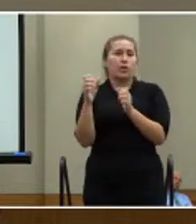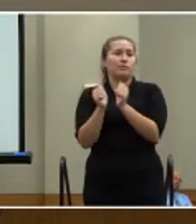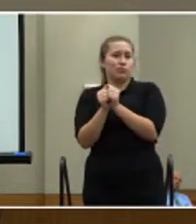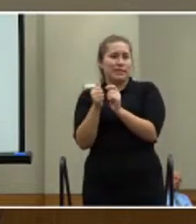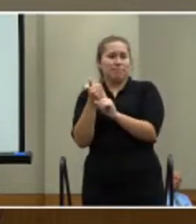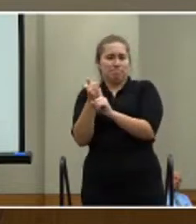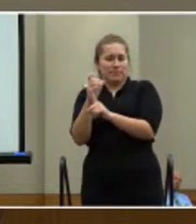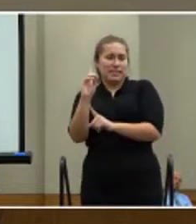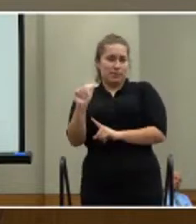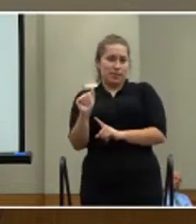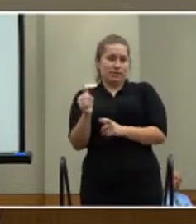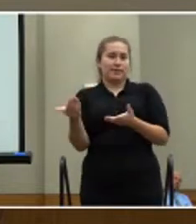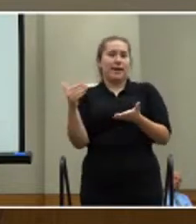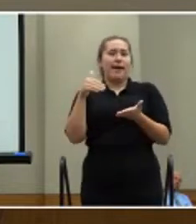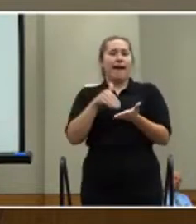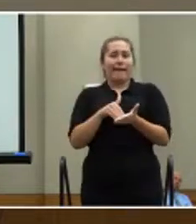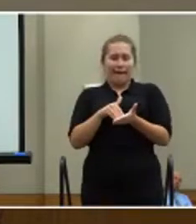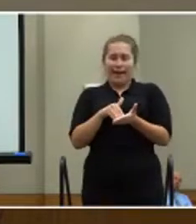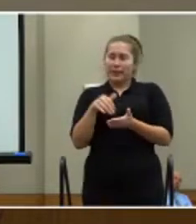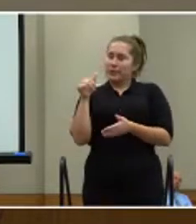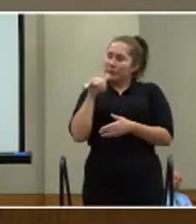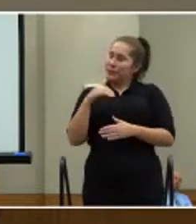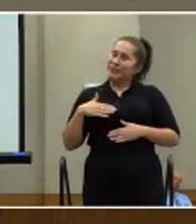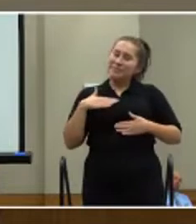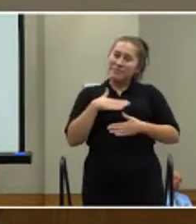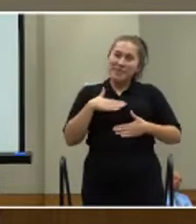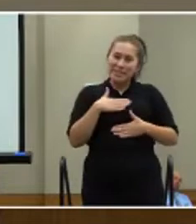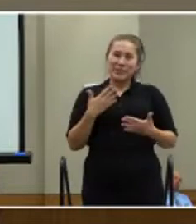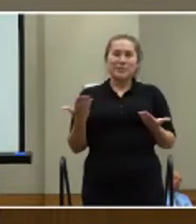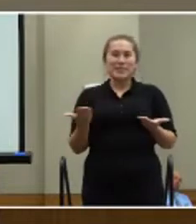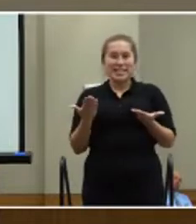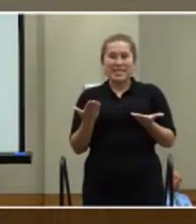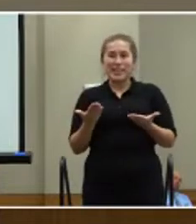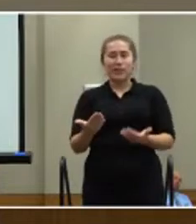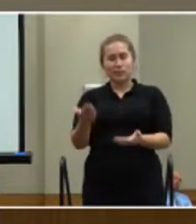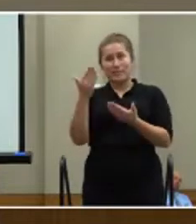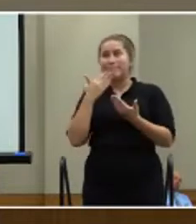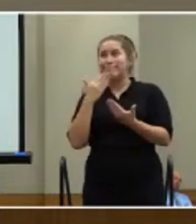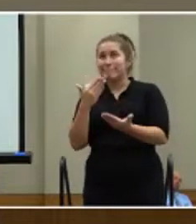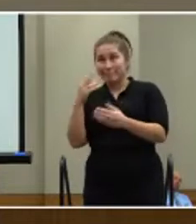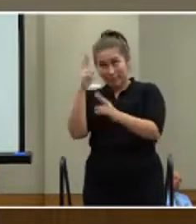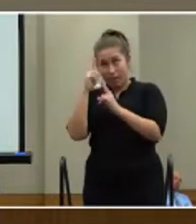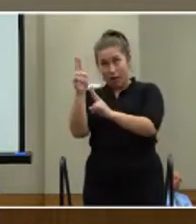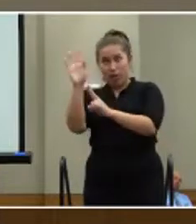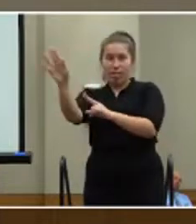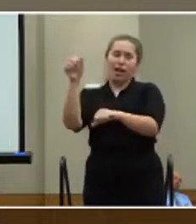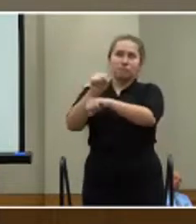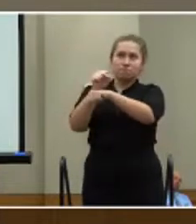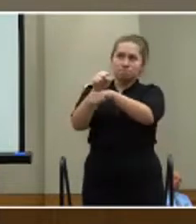a pleasure to be here, and we commend their efforts towards accessibility.